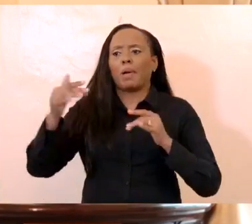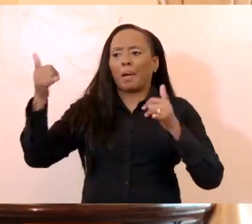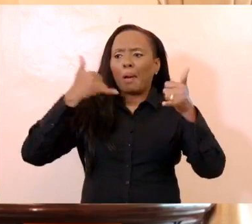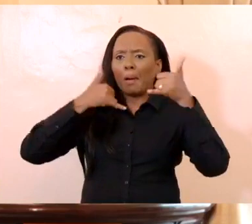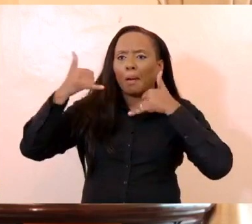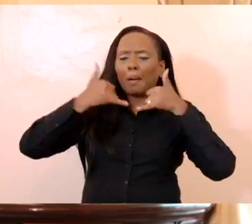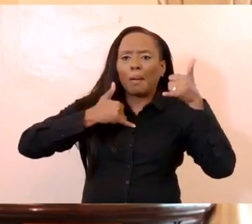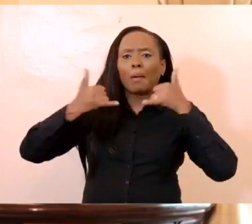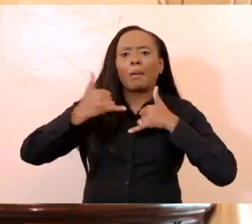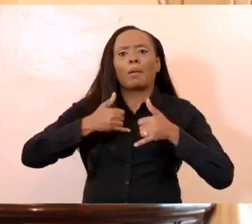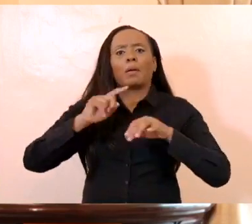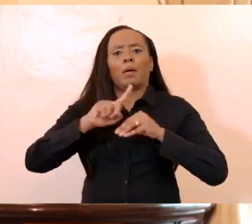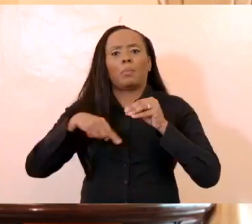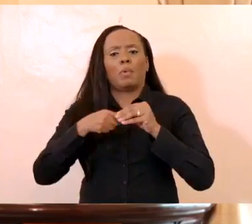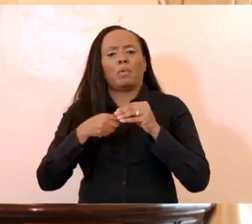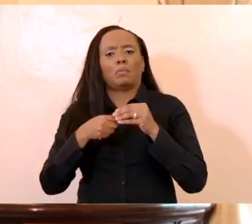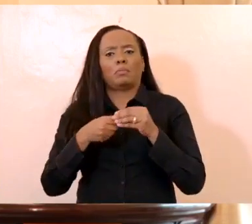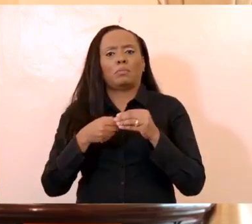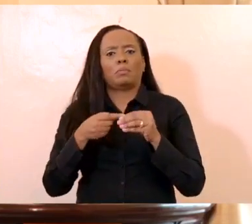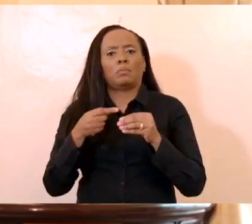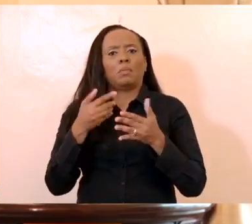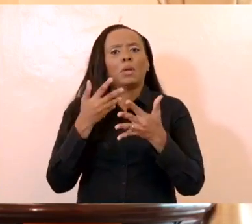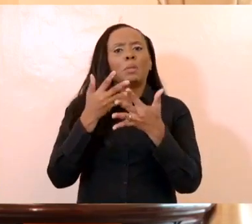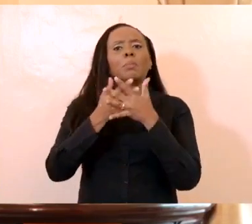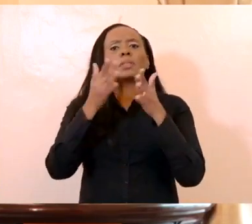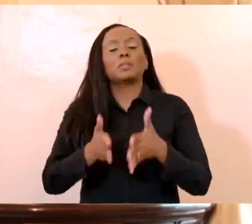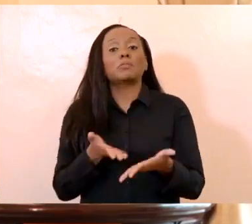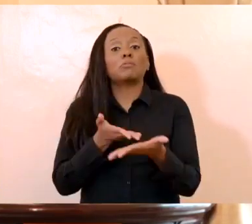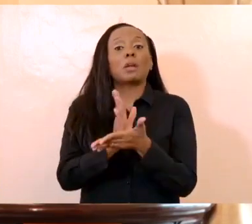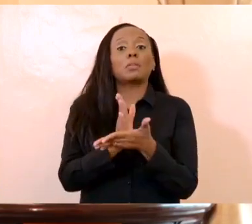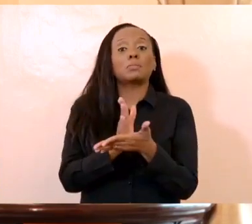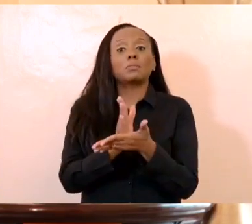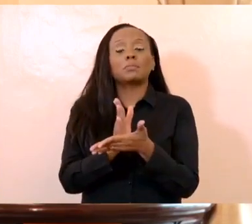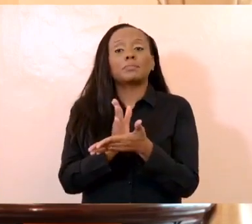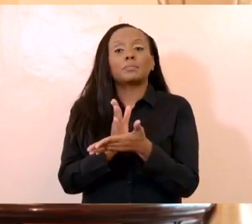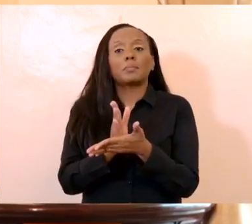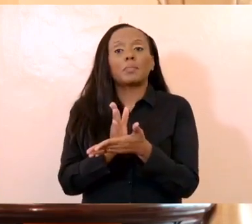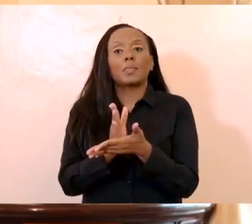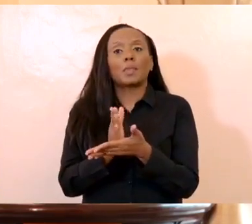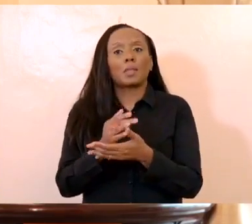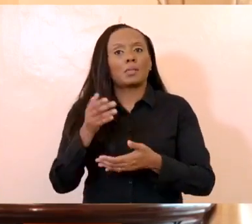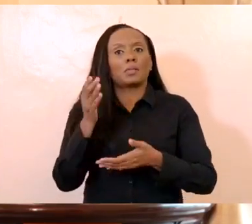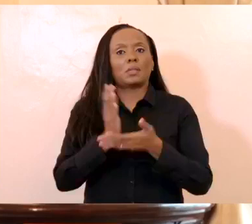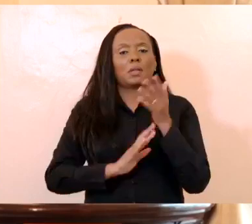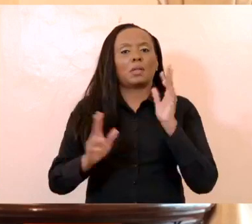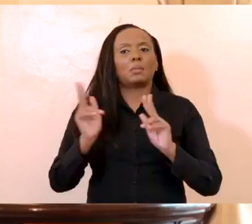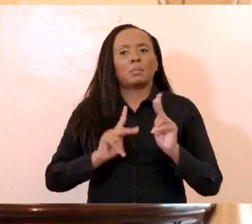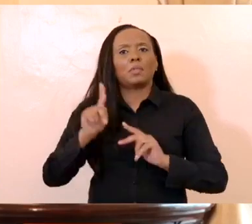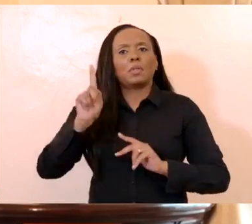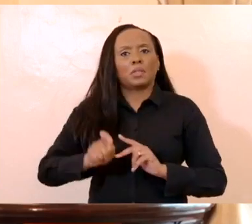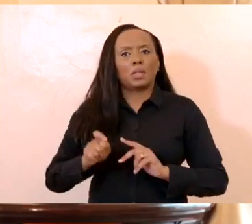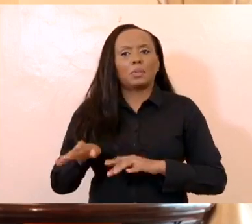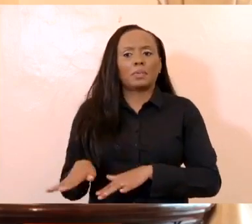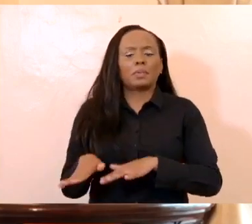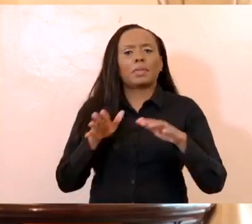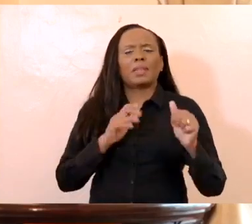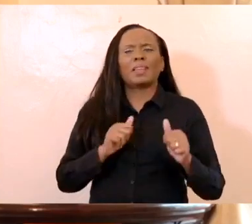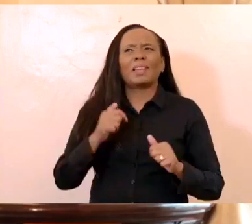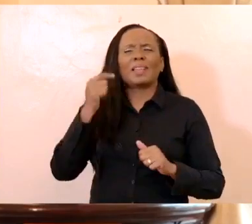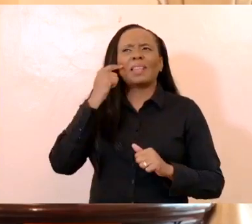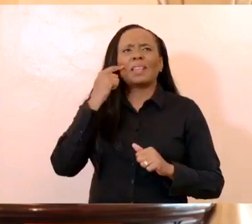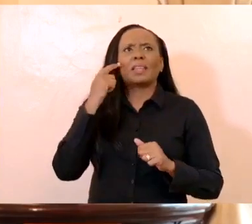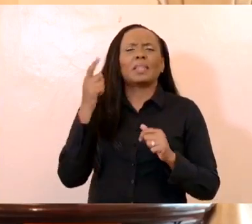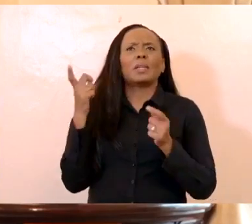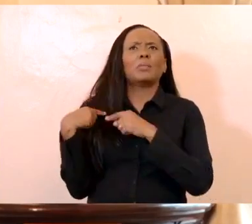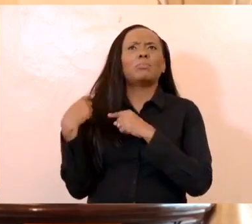including attorneys. And those who have been scheduled for release up to this date, I believe the last person who was scheduled up to this